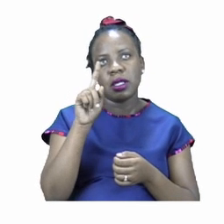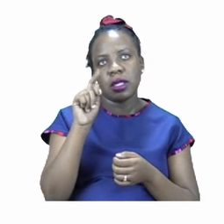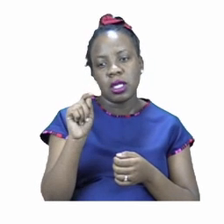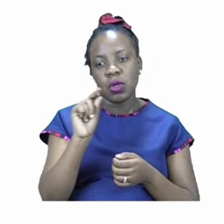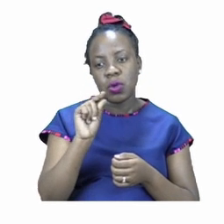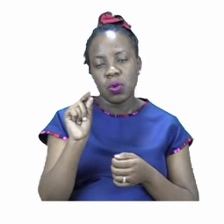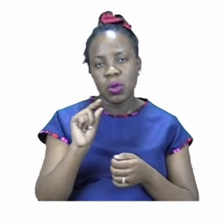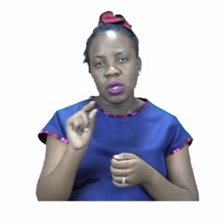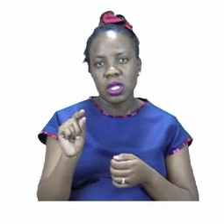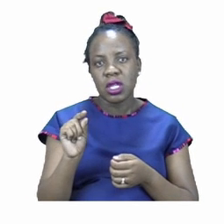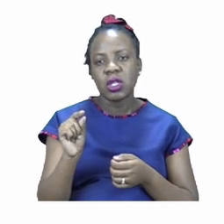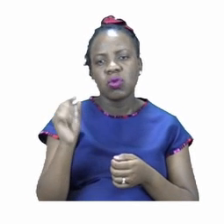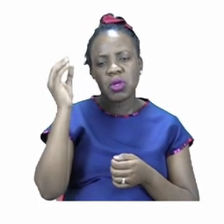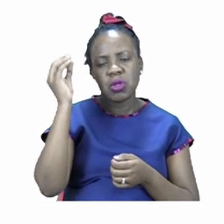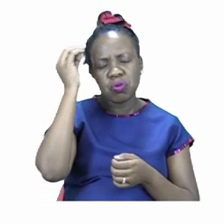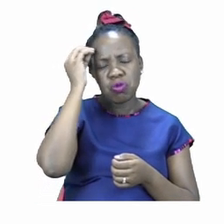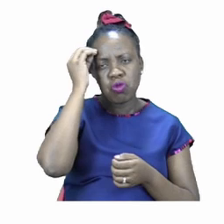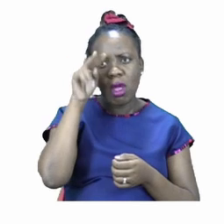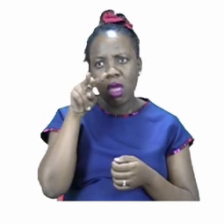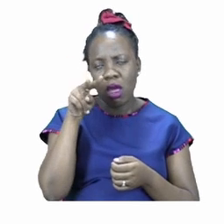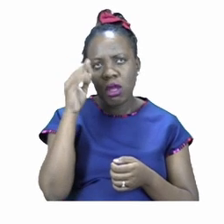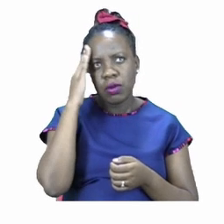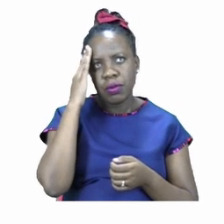summer, winter,